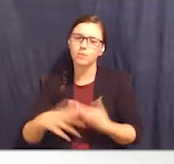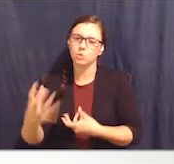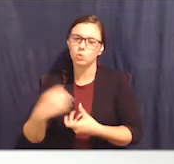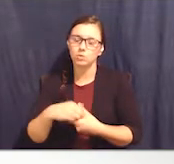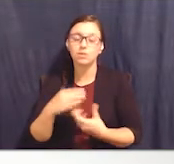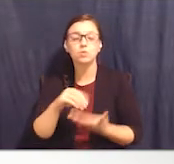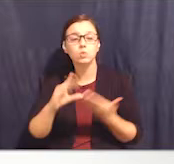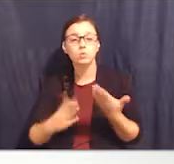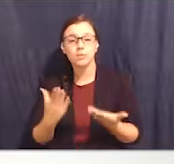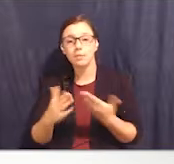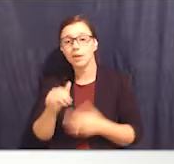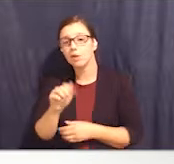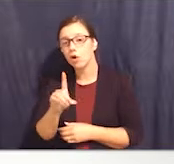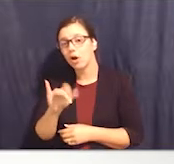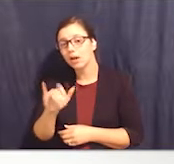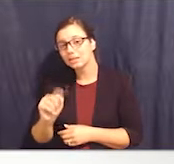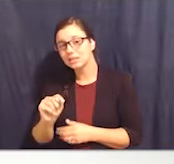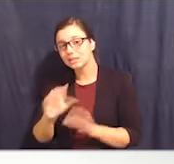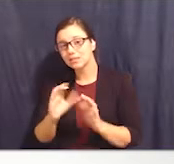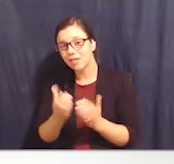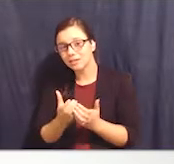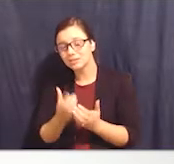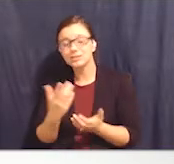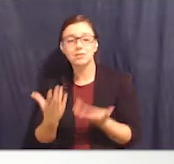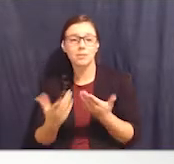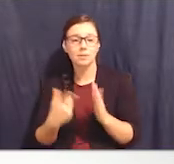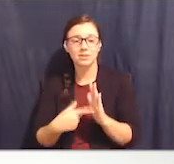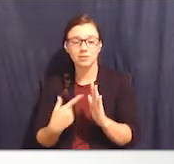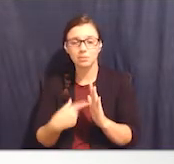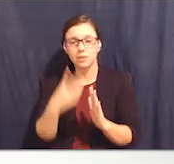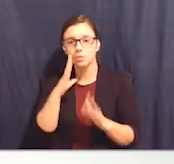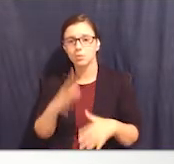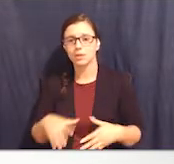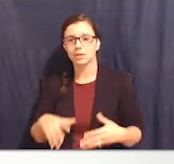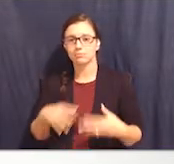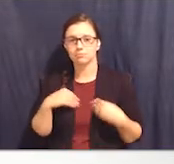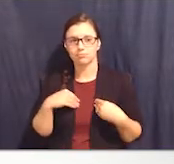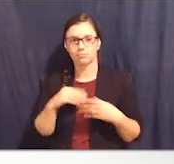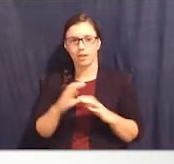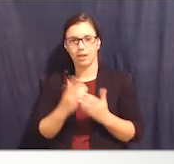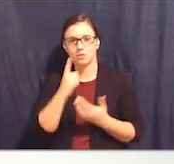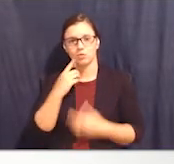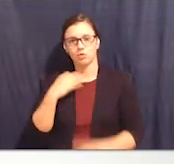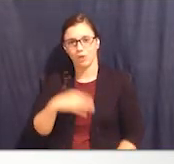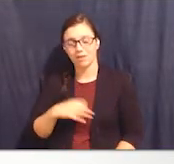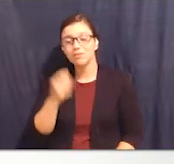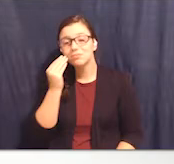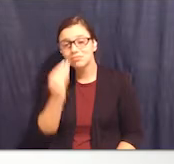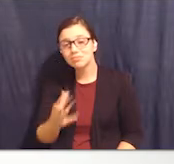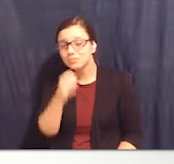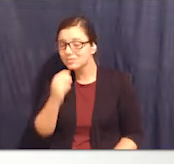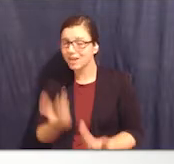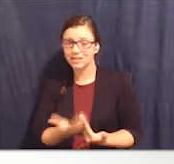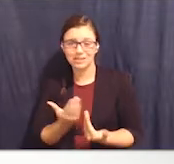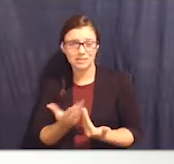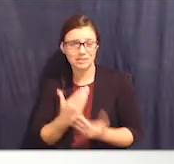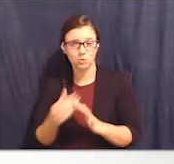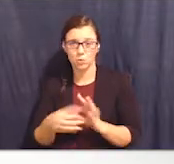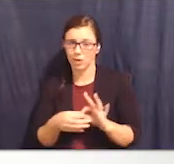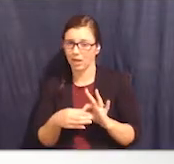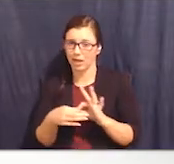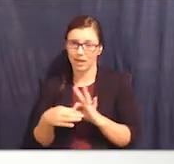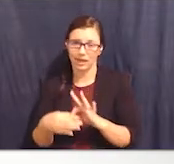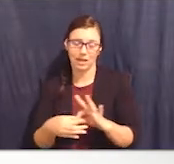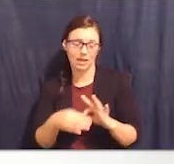supports this even more and set aside funding to be able to support this even more. Florida's the only state. Actually,